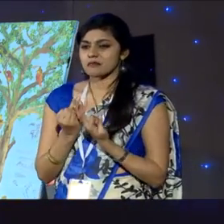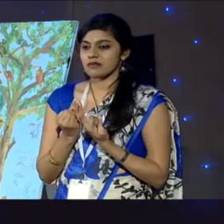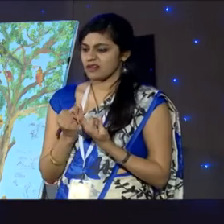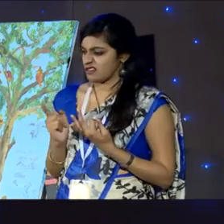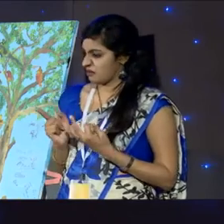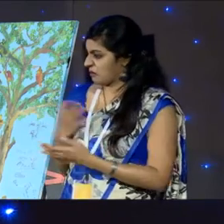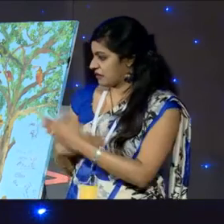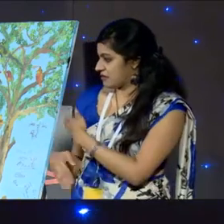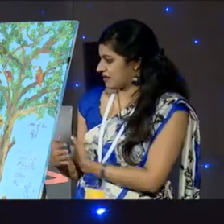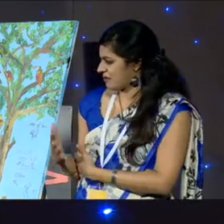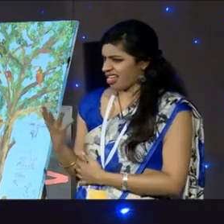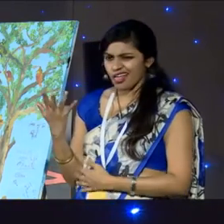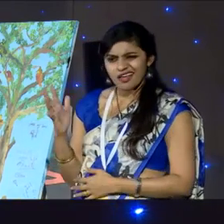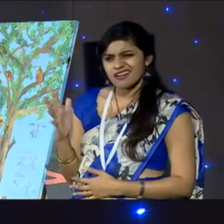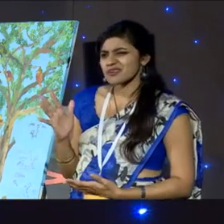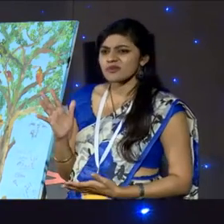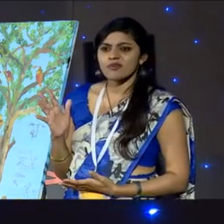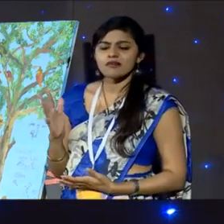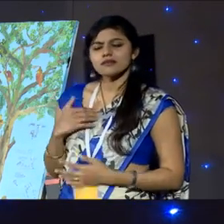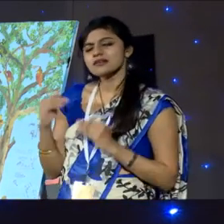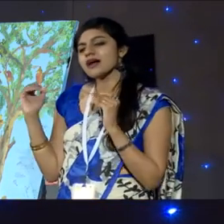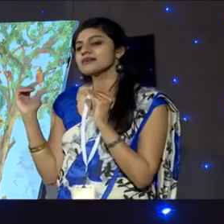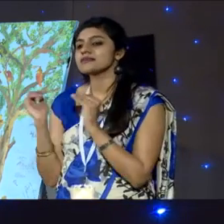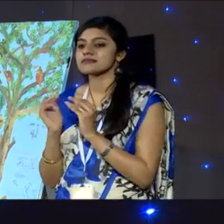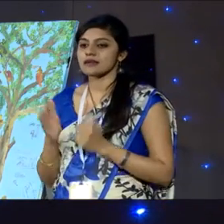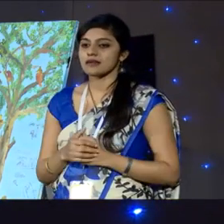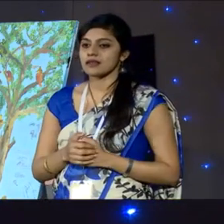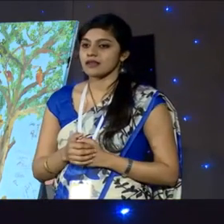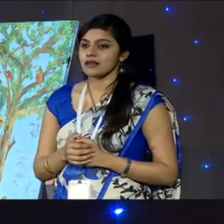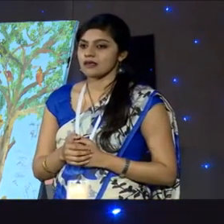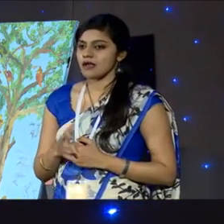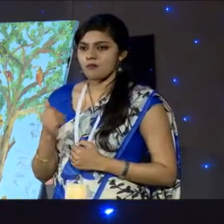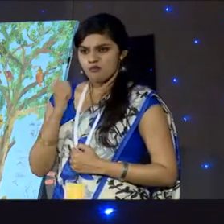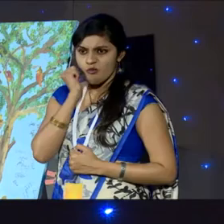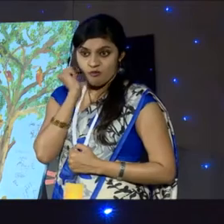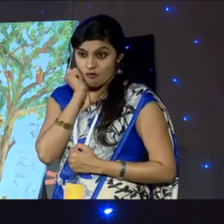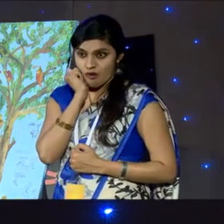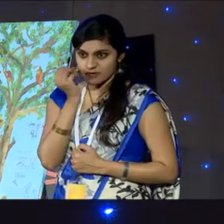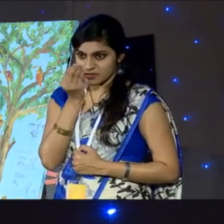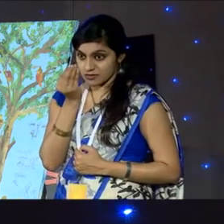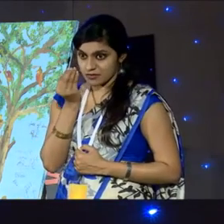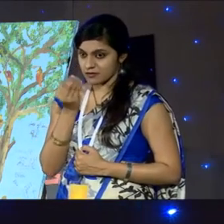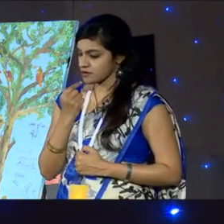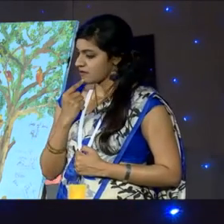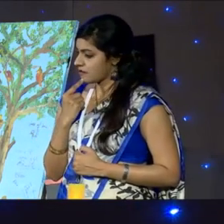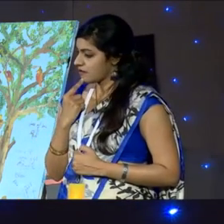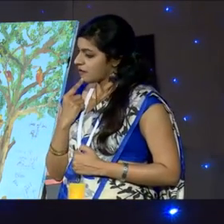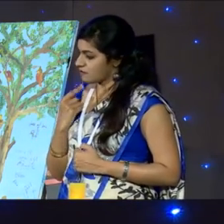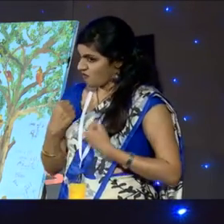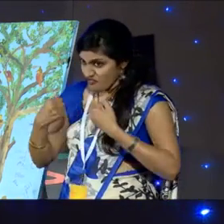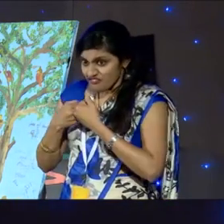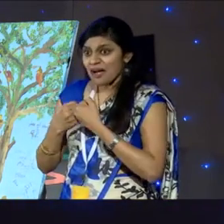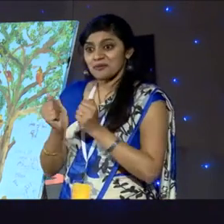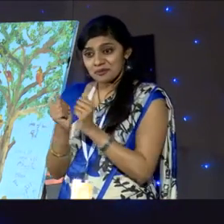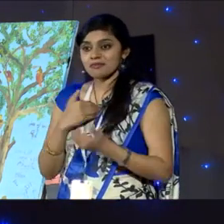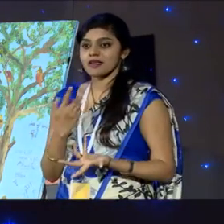week, my mom used to bribe me. 5 rupees if you, you know, she gives me a mop and she says, "If you do the work, 5 rupees. And, you know, I